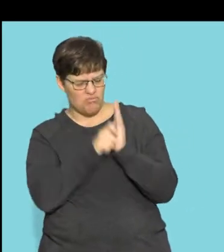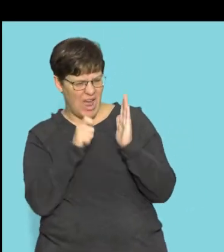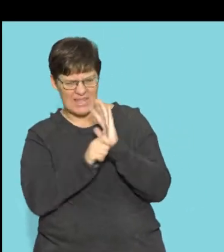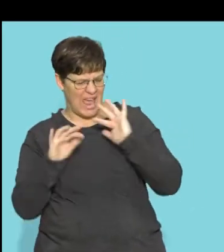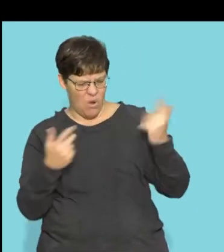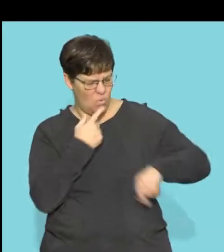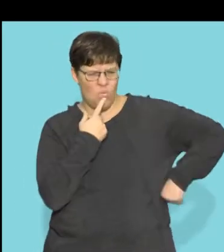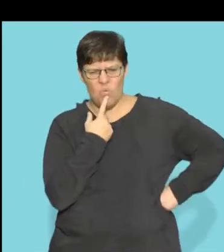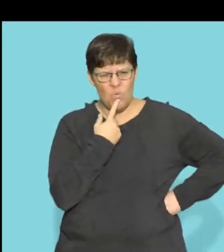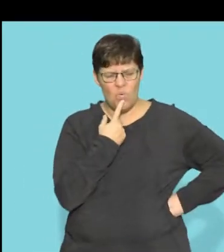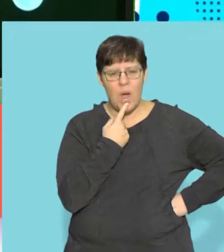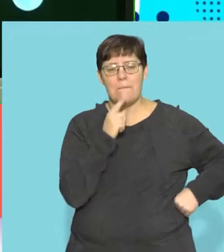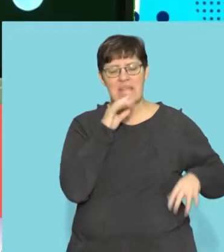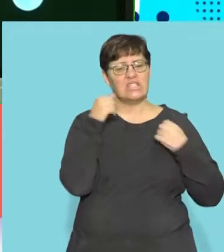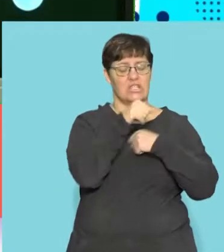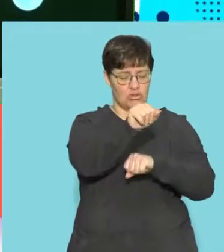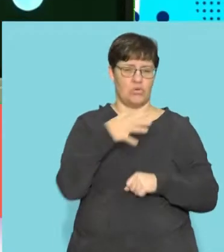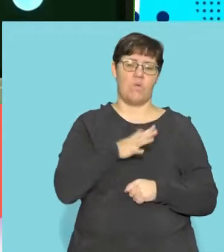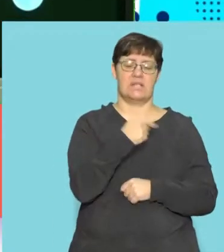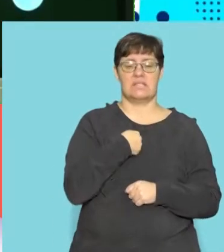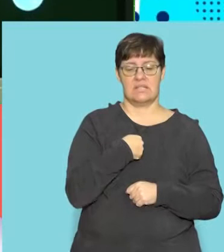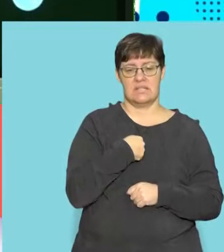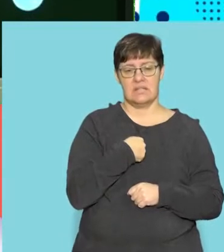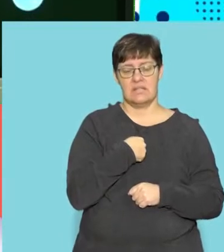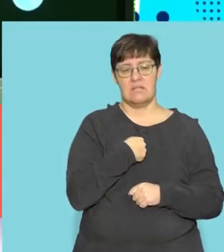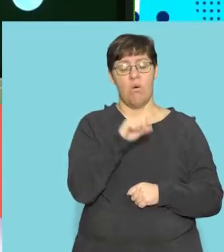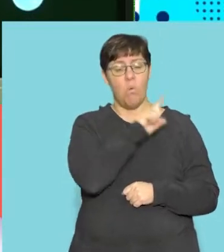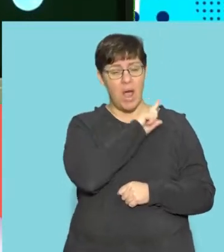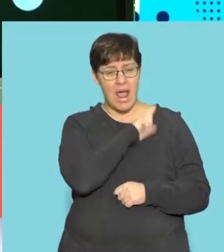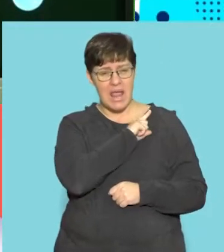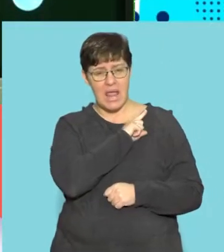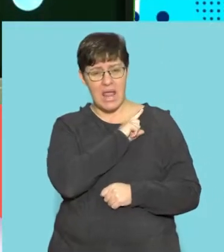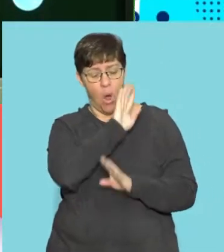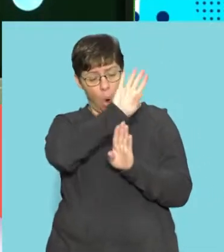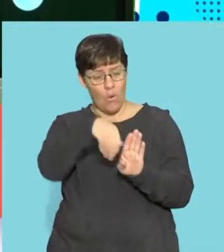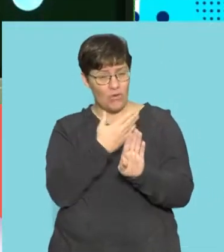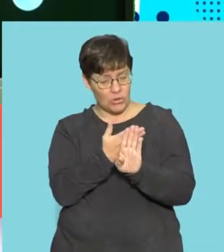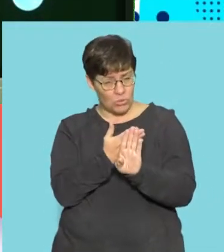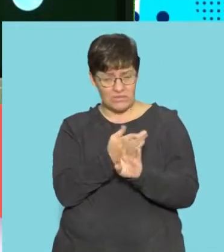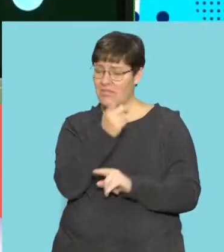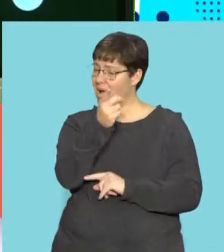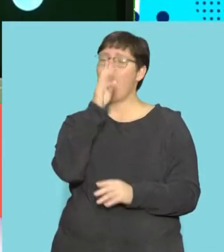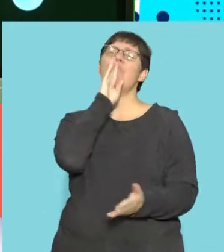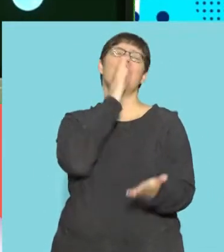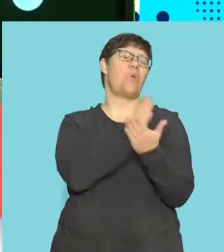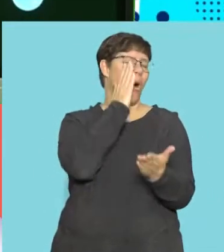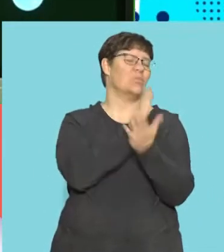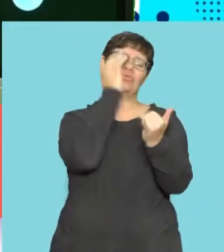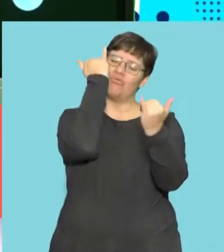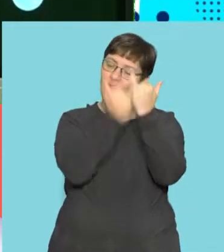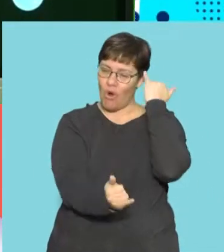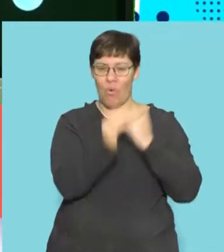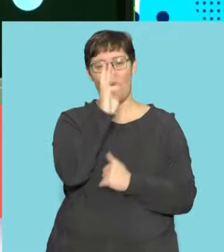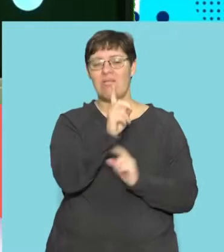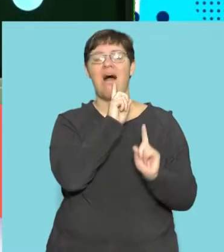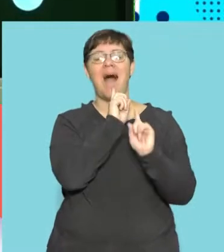trying to be strategic about it. Why? Because if you round it off, I promise you guys, it's going to make your answer